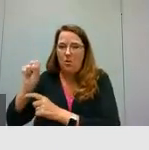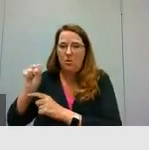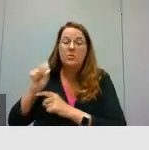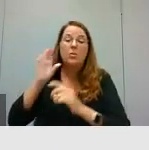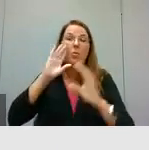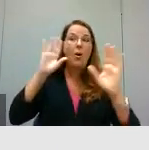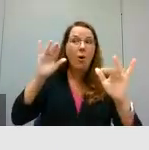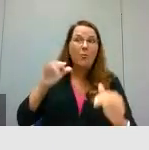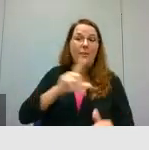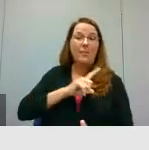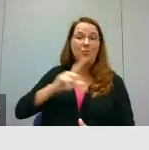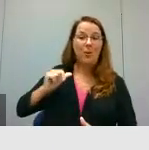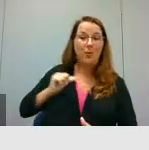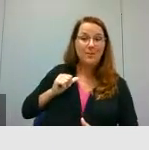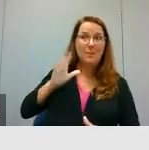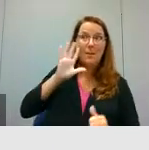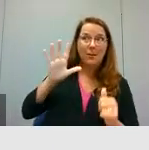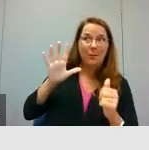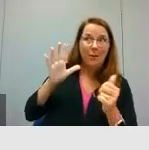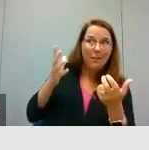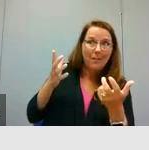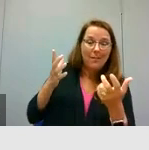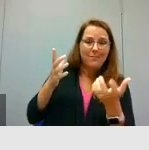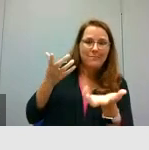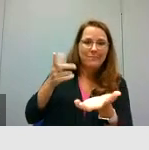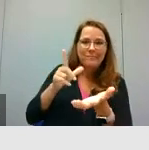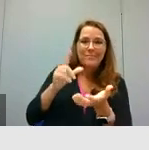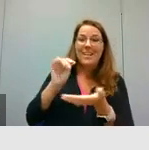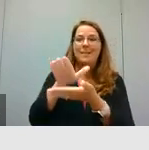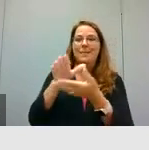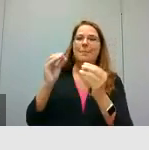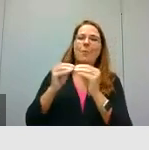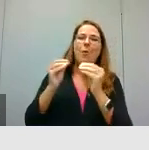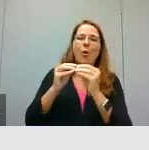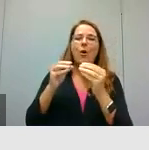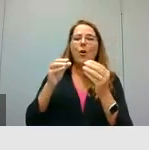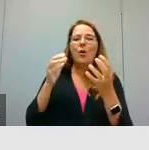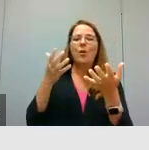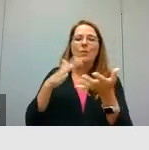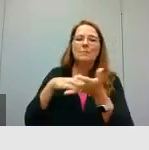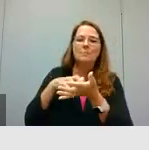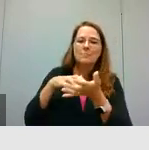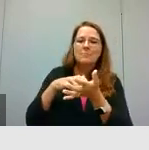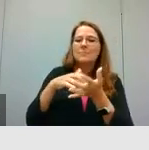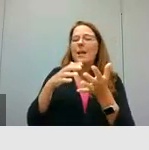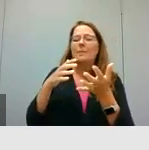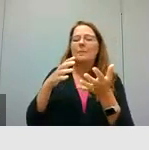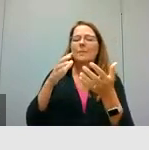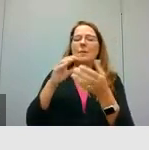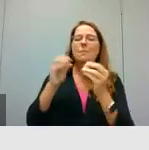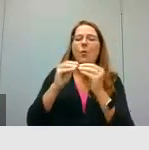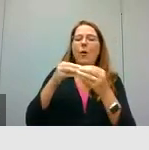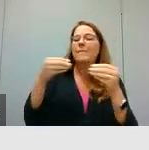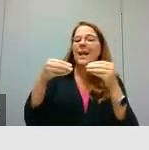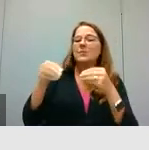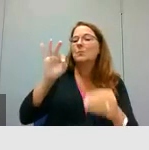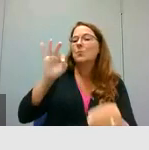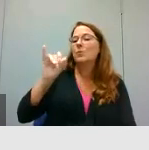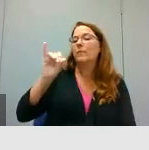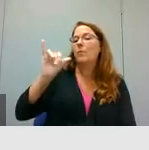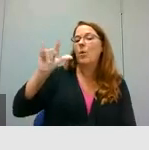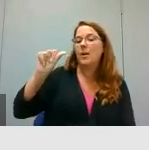Assembly is going to come out with some nicer FOIA requirements for us that will allow us to meet electronically